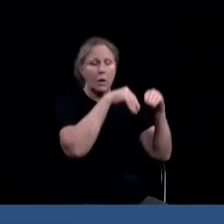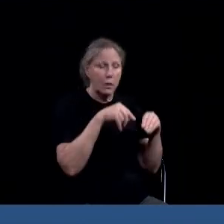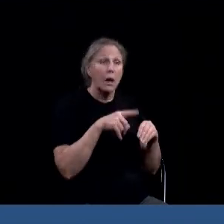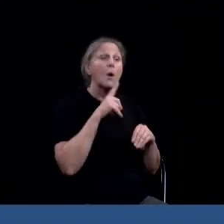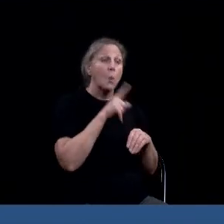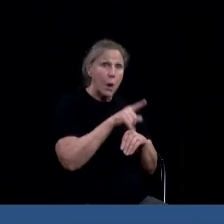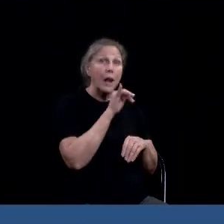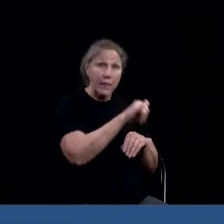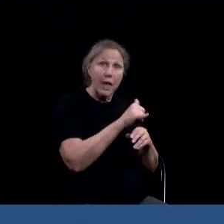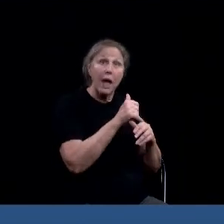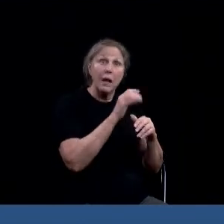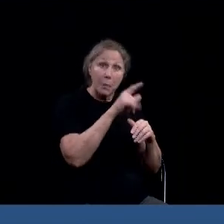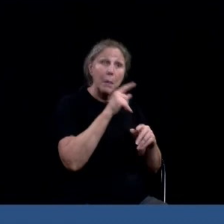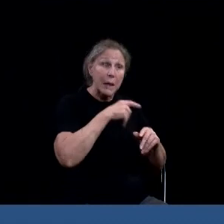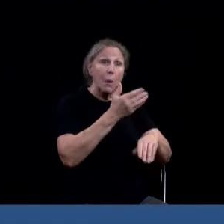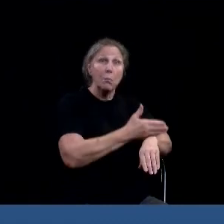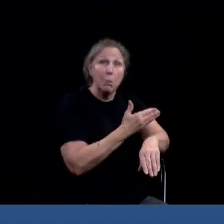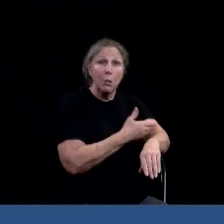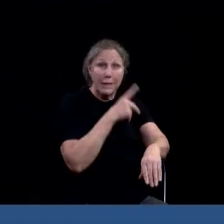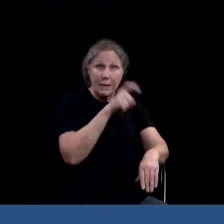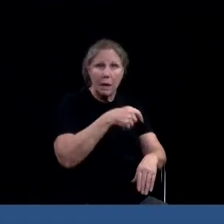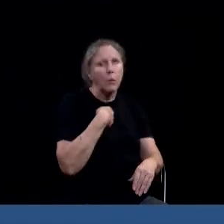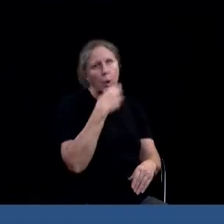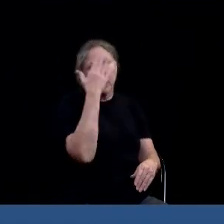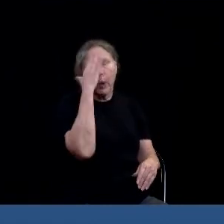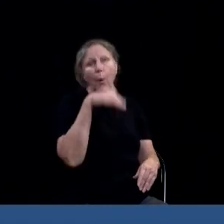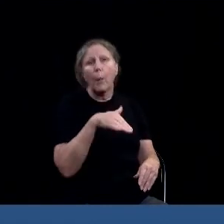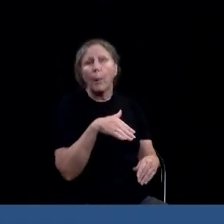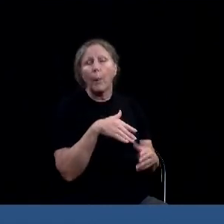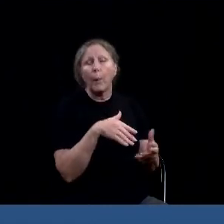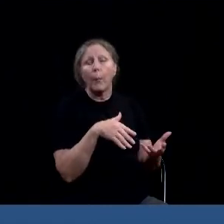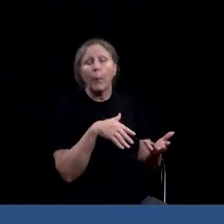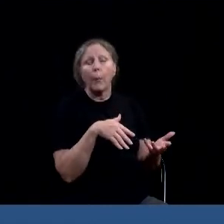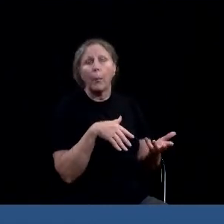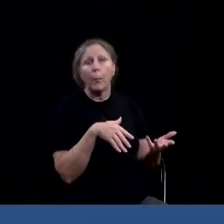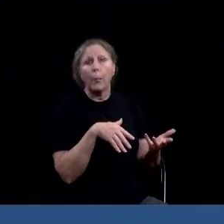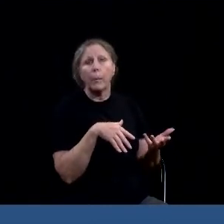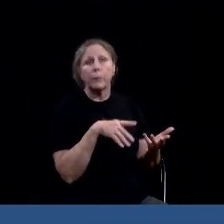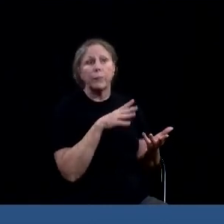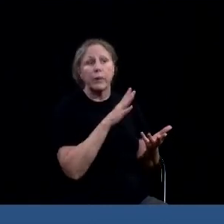how your quality of life is connected to your home.